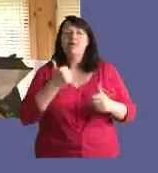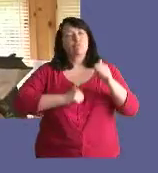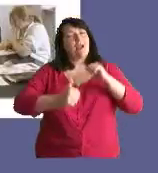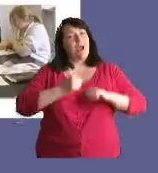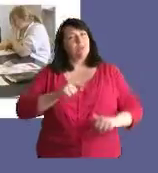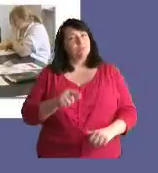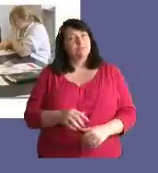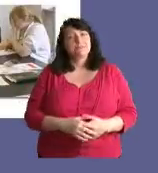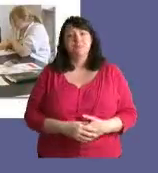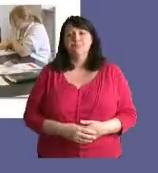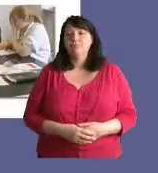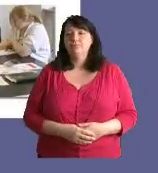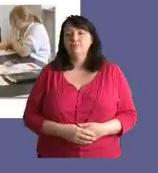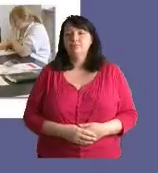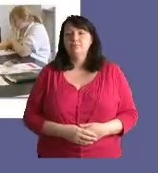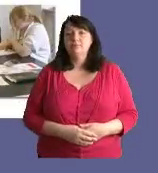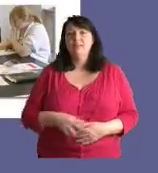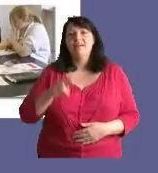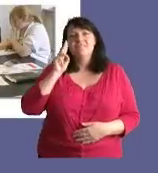that.